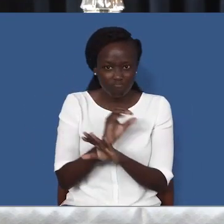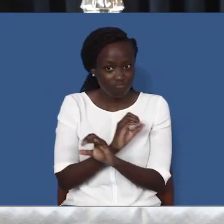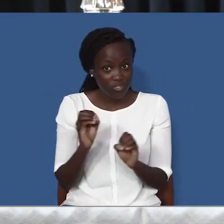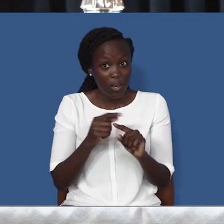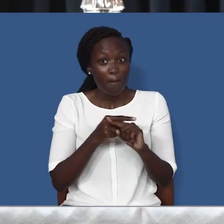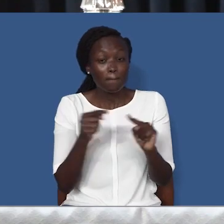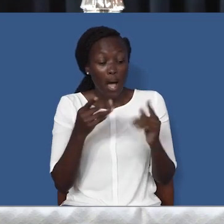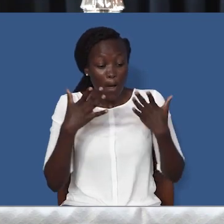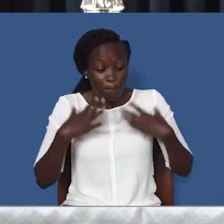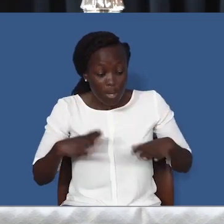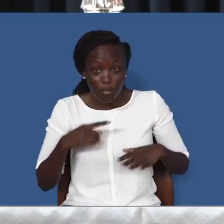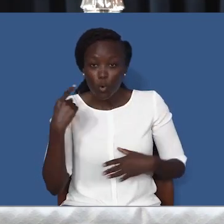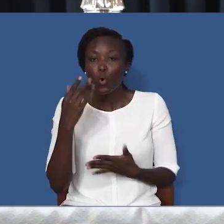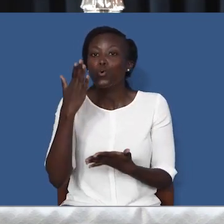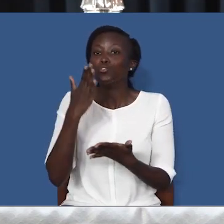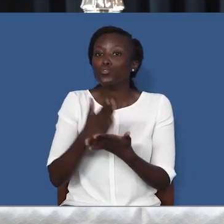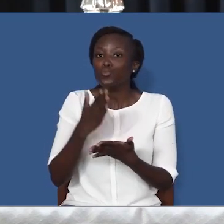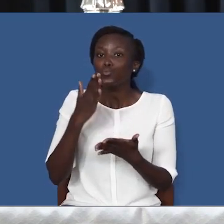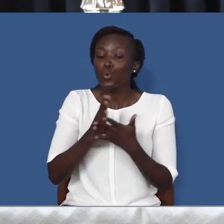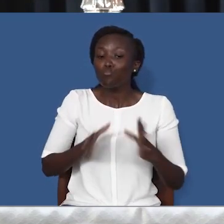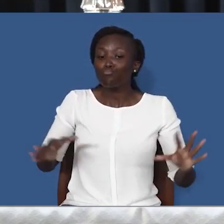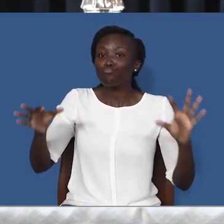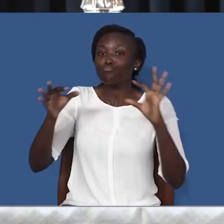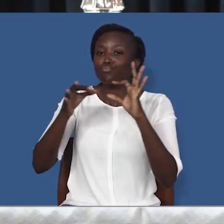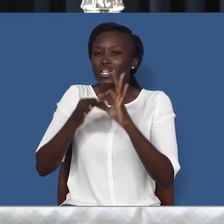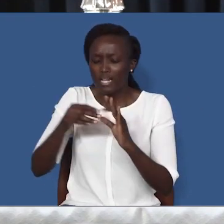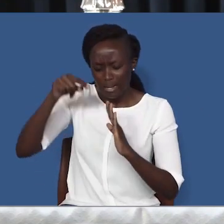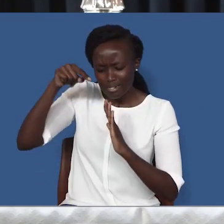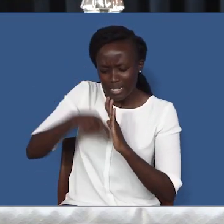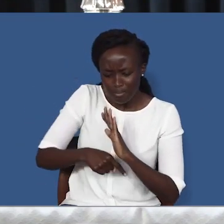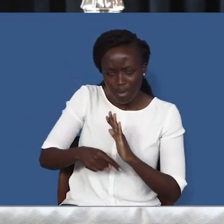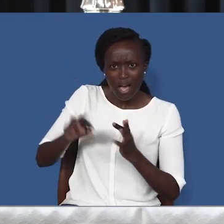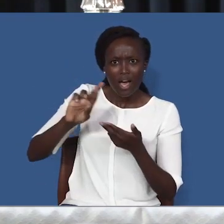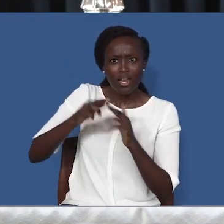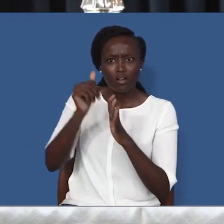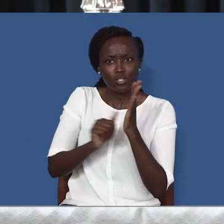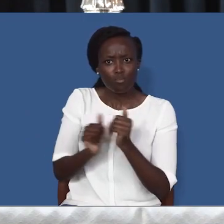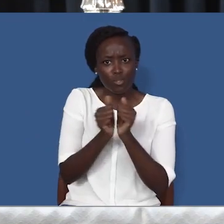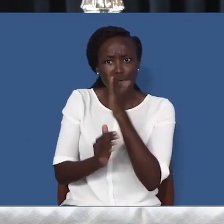real manifestation of God's goodness are those who obey him fully.